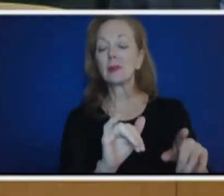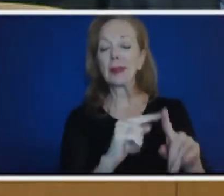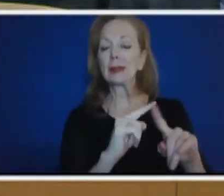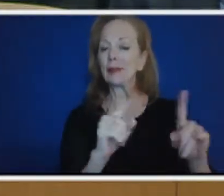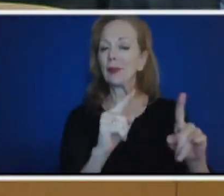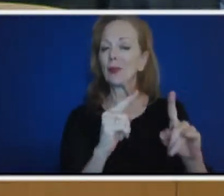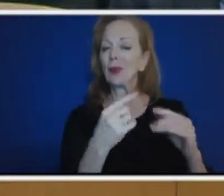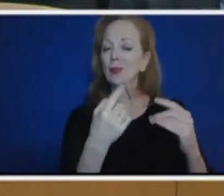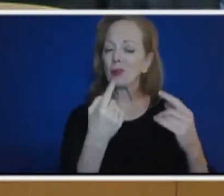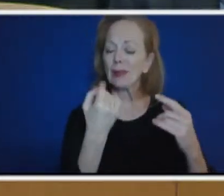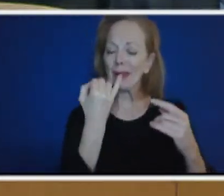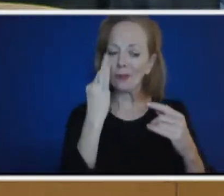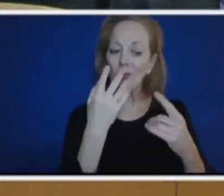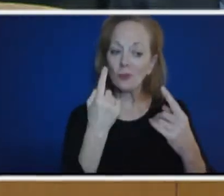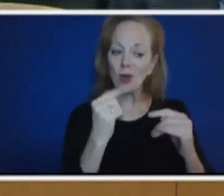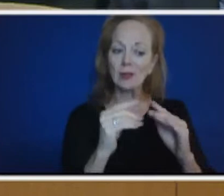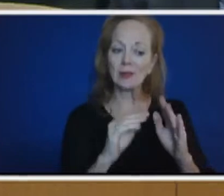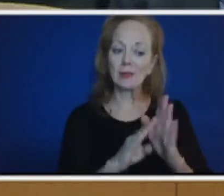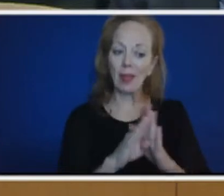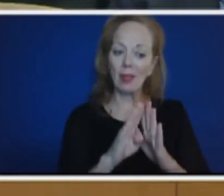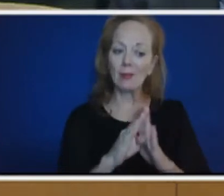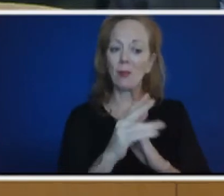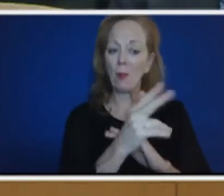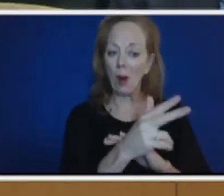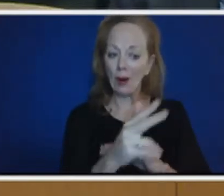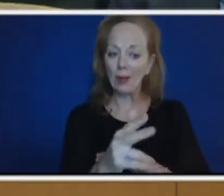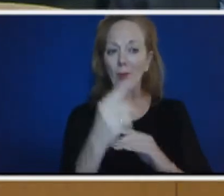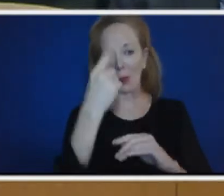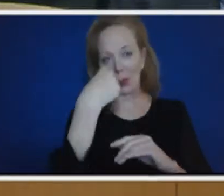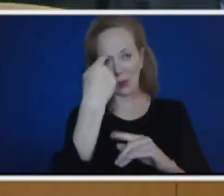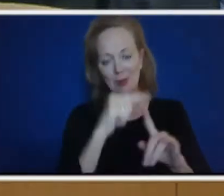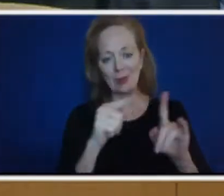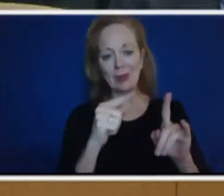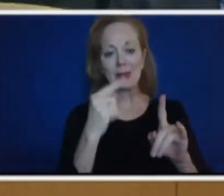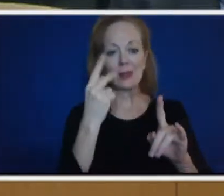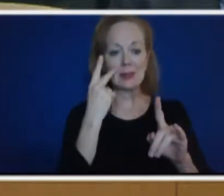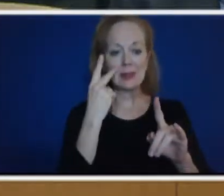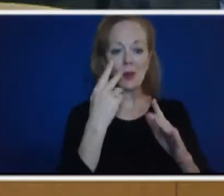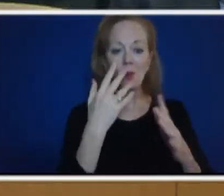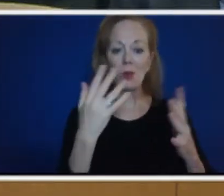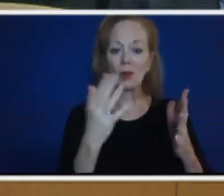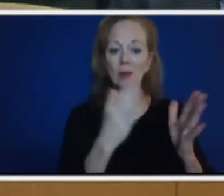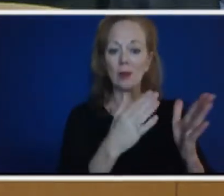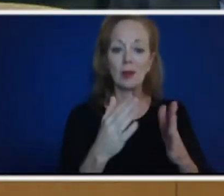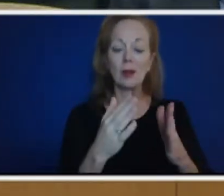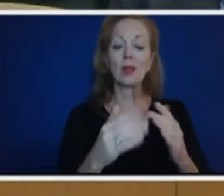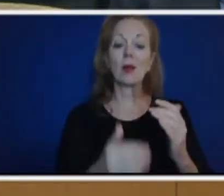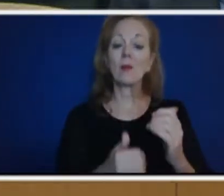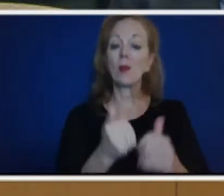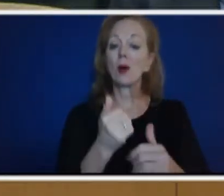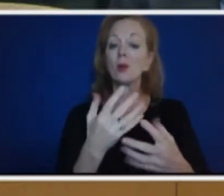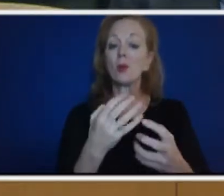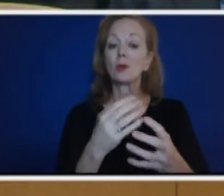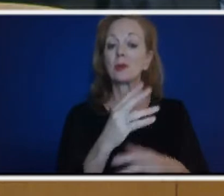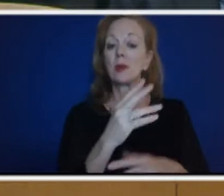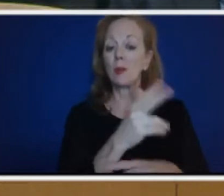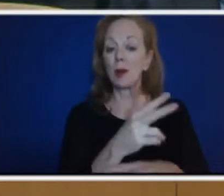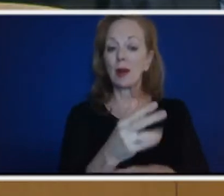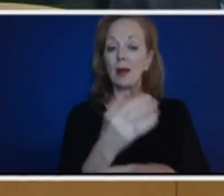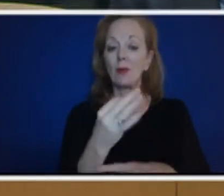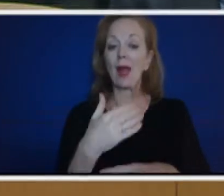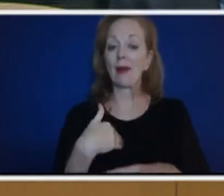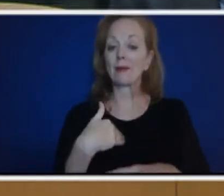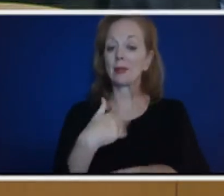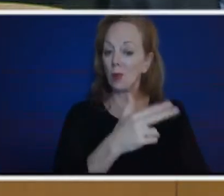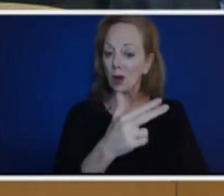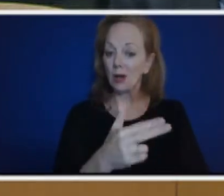some parking there, right? So I think we've got to see what direction we go, and I think what they most would like is some parking. And if we have some parking, then